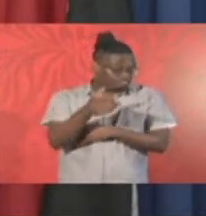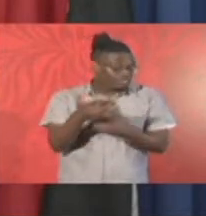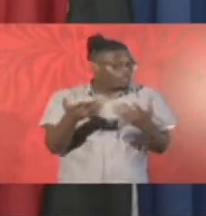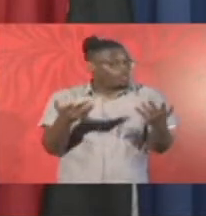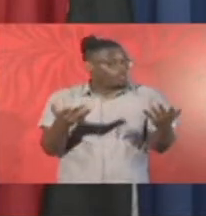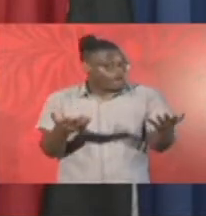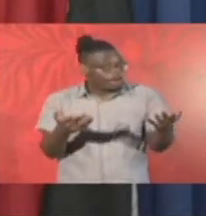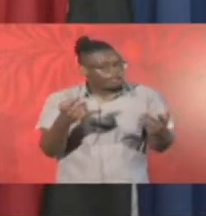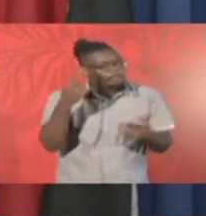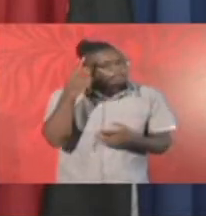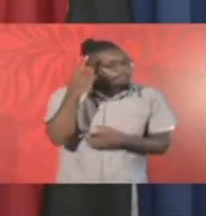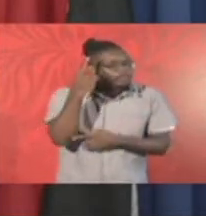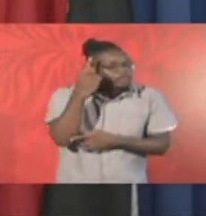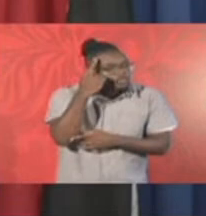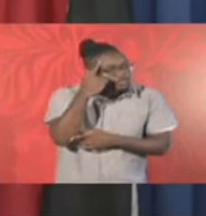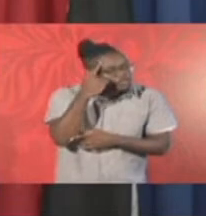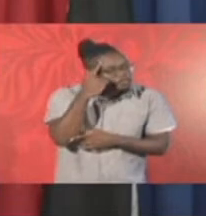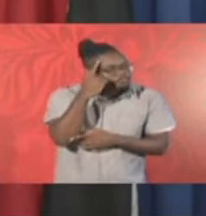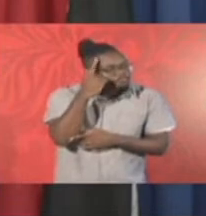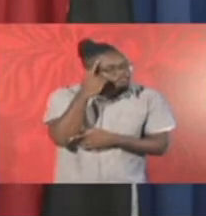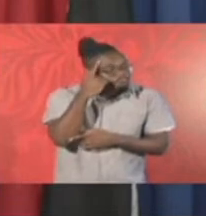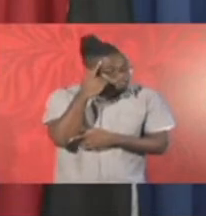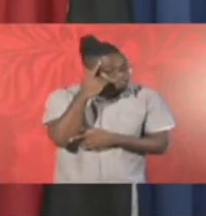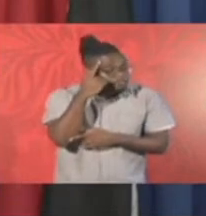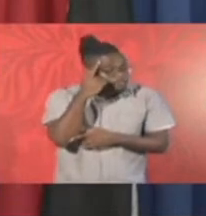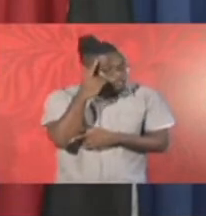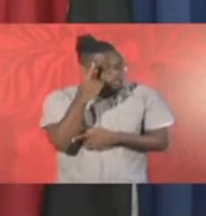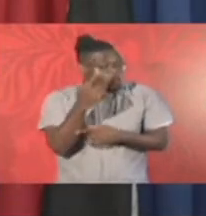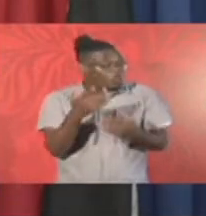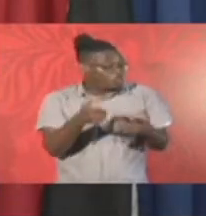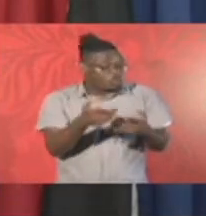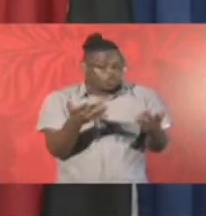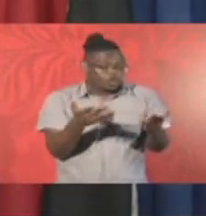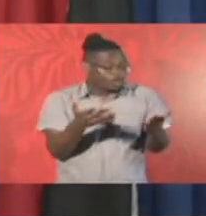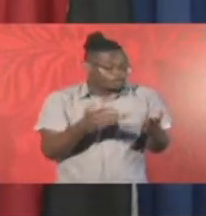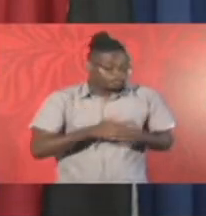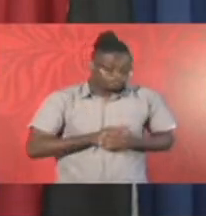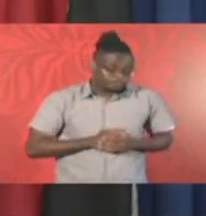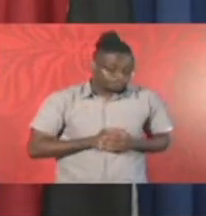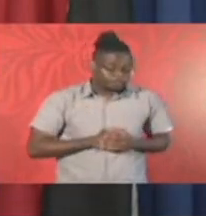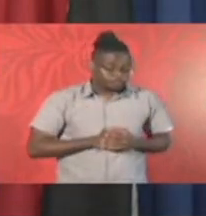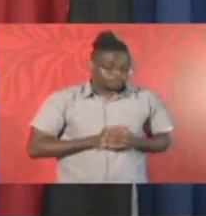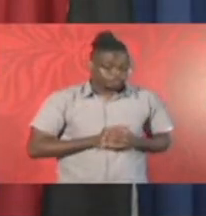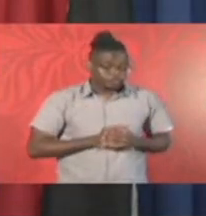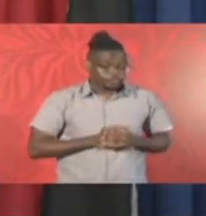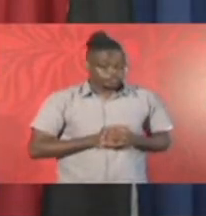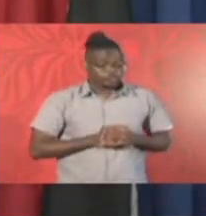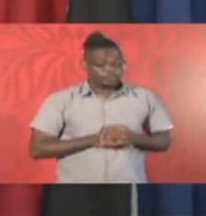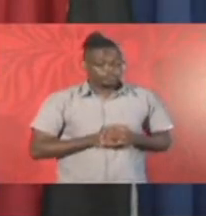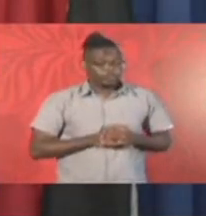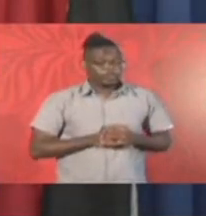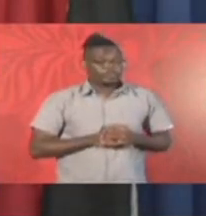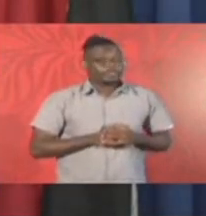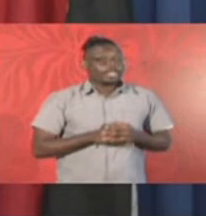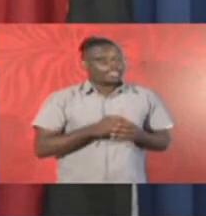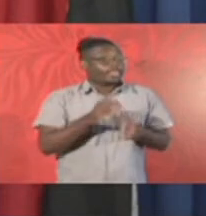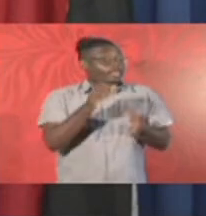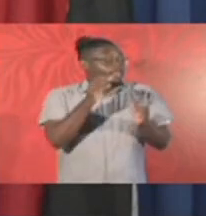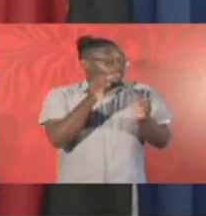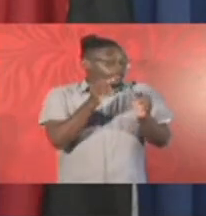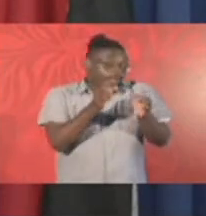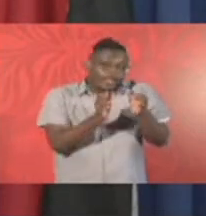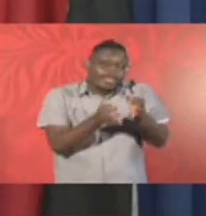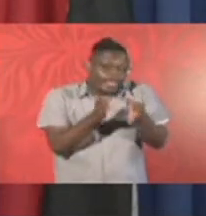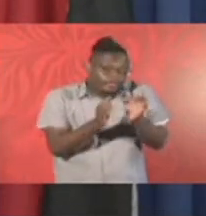intervenes in the next cycle, we are on these 14-day cycles. If in the next 14 days,